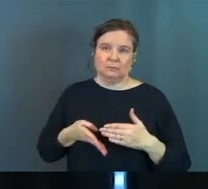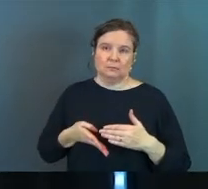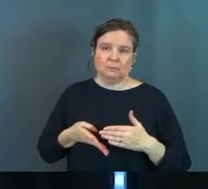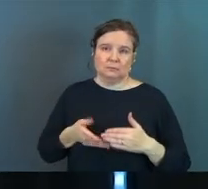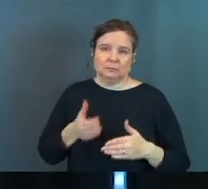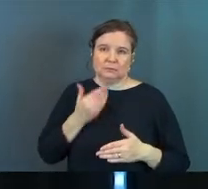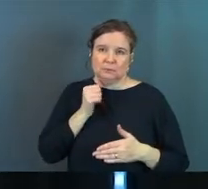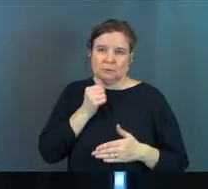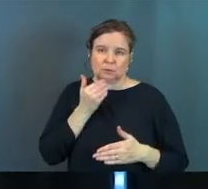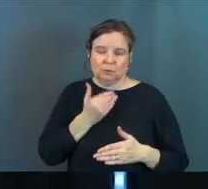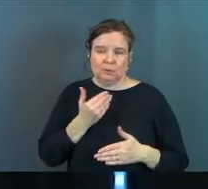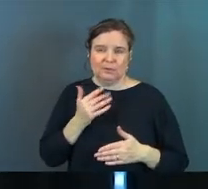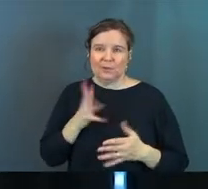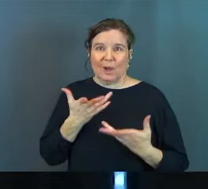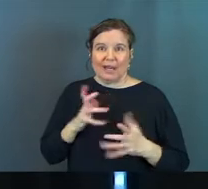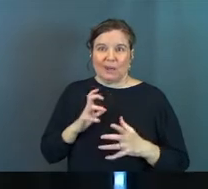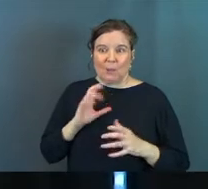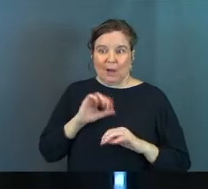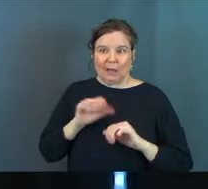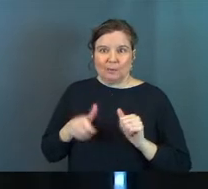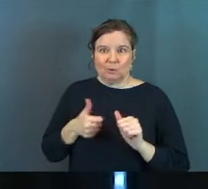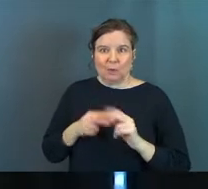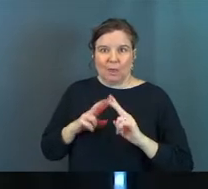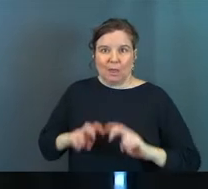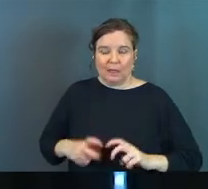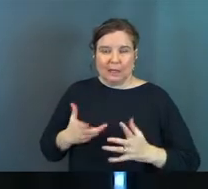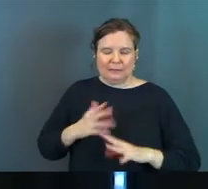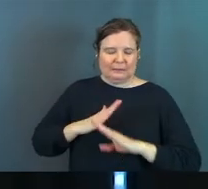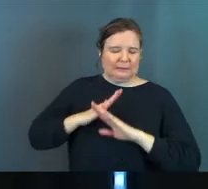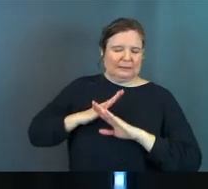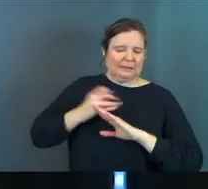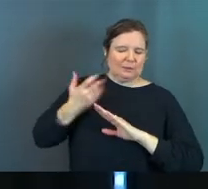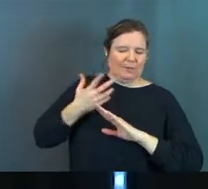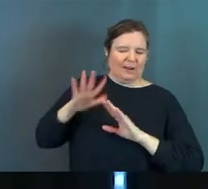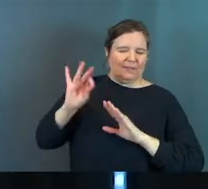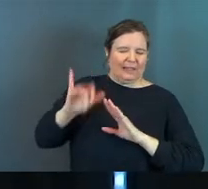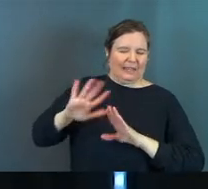it. And so I didn't want to pursue those questions.